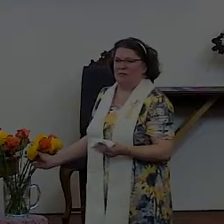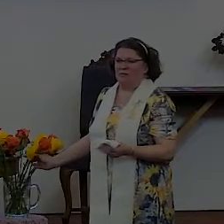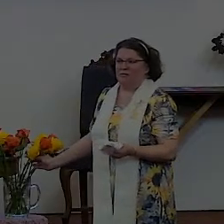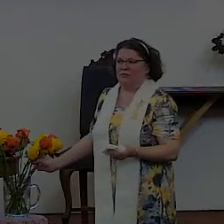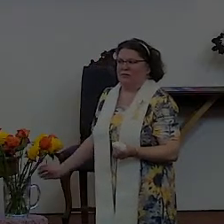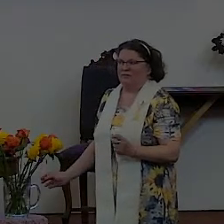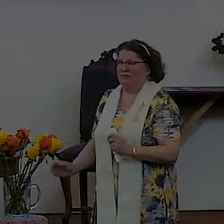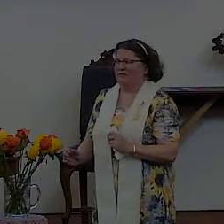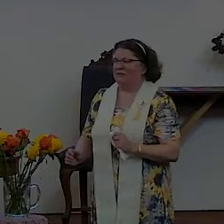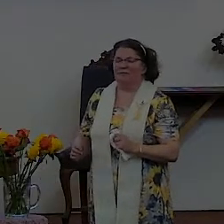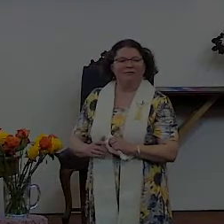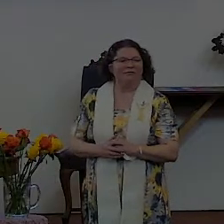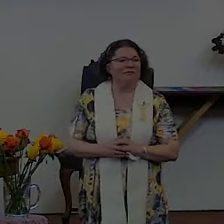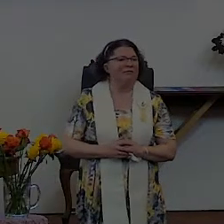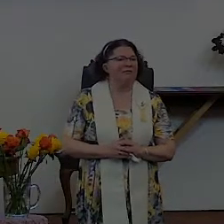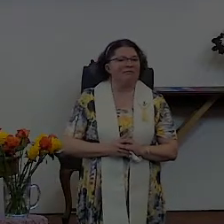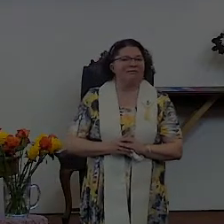Airn,